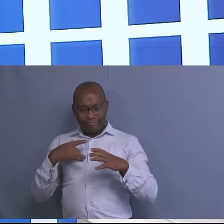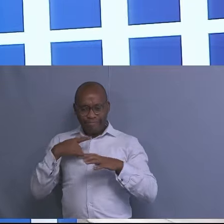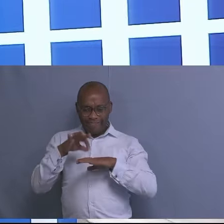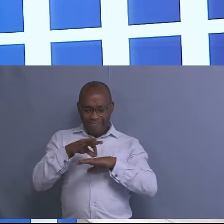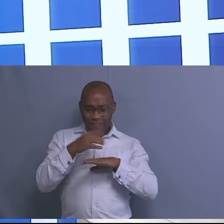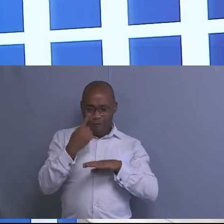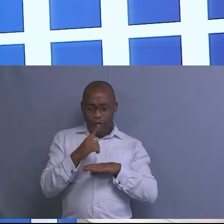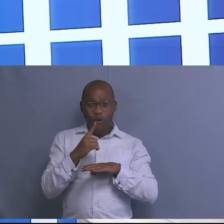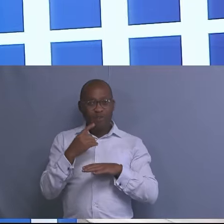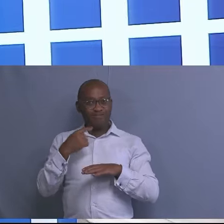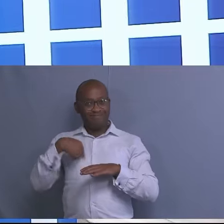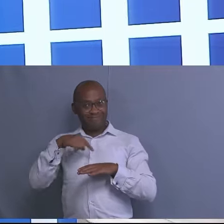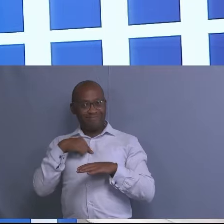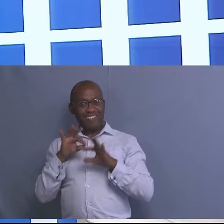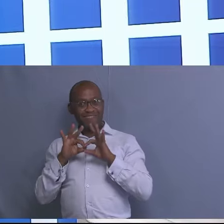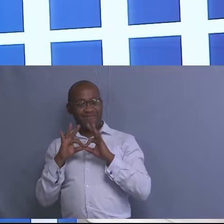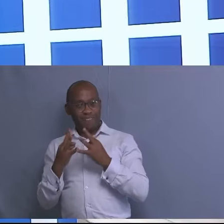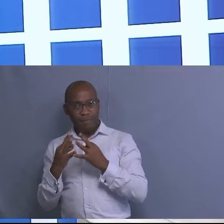surplus, being sold.